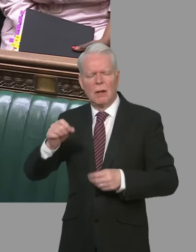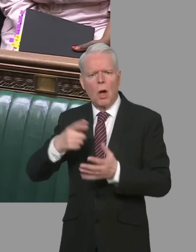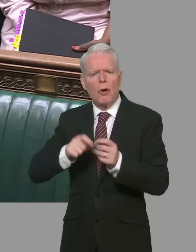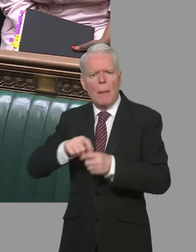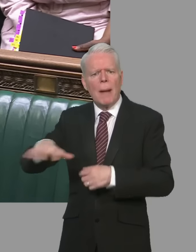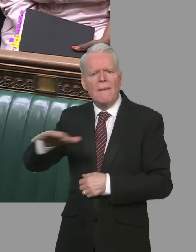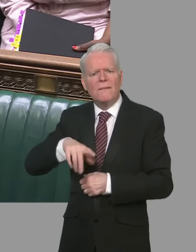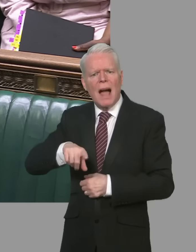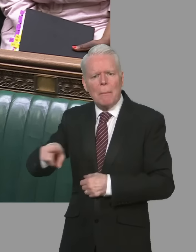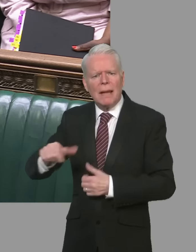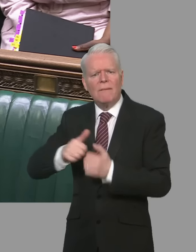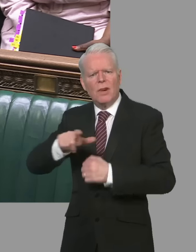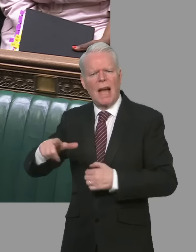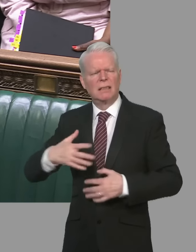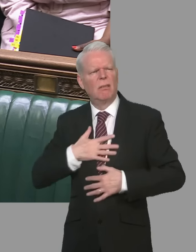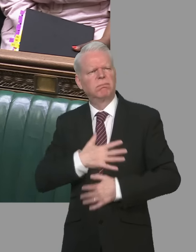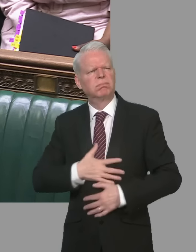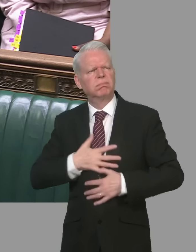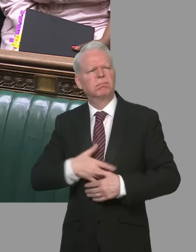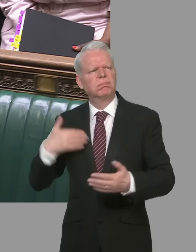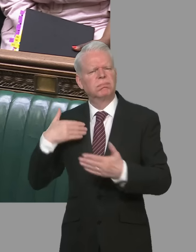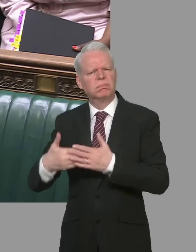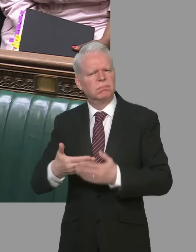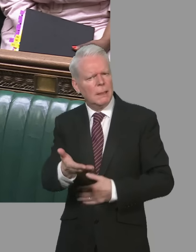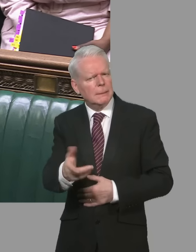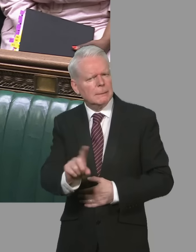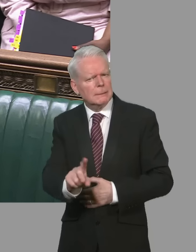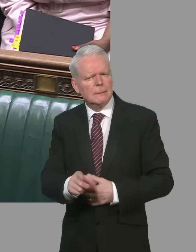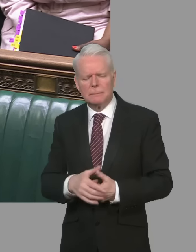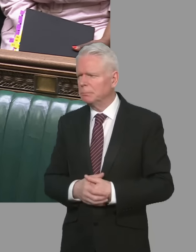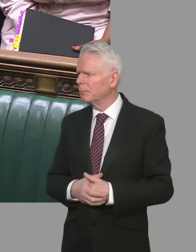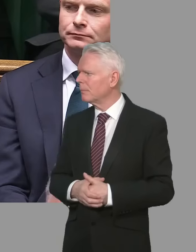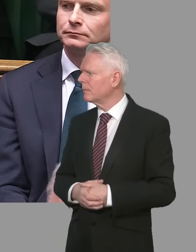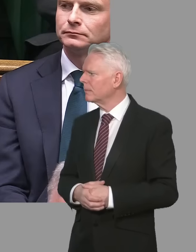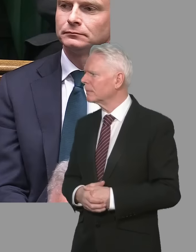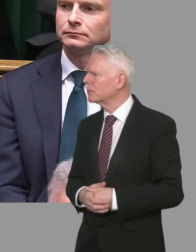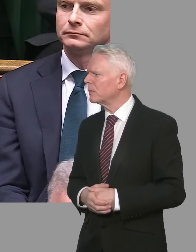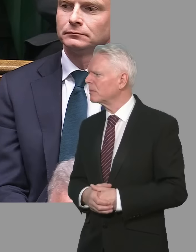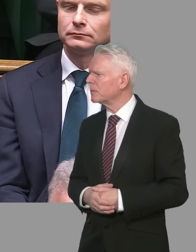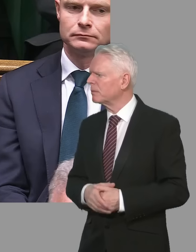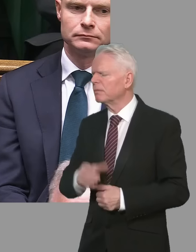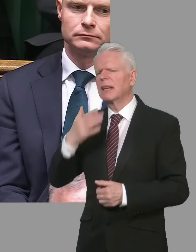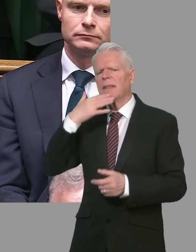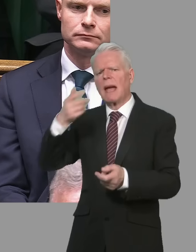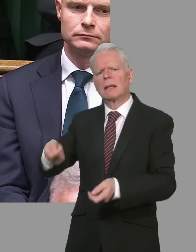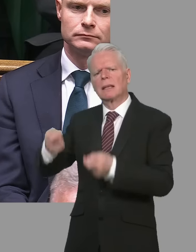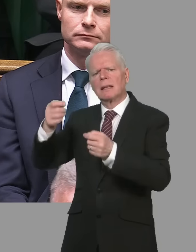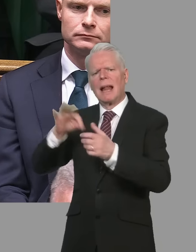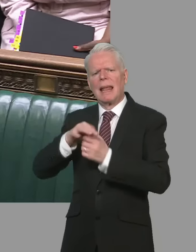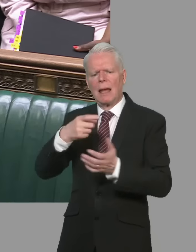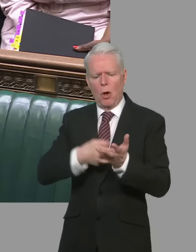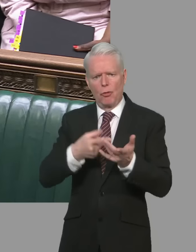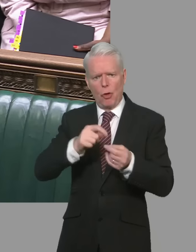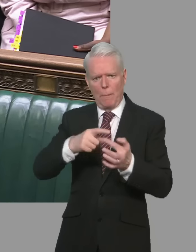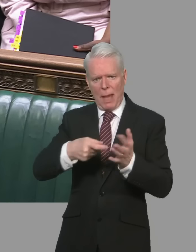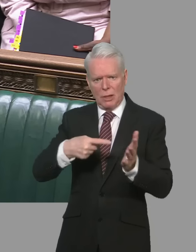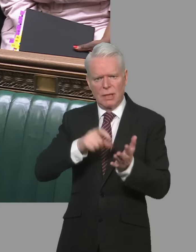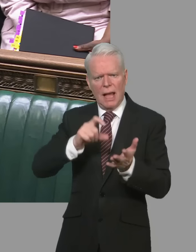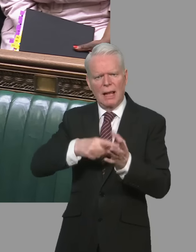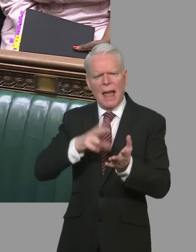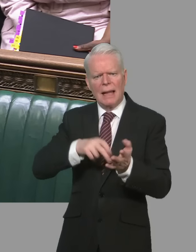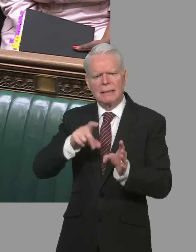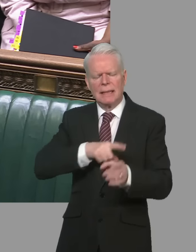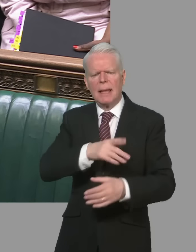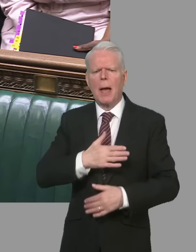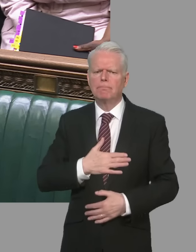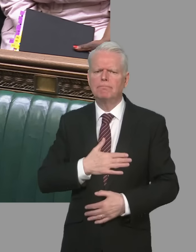We are happy to work across the House on all that we can do in relation to suicide. I'm